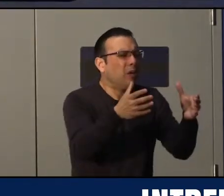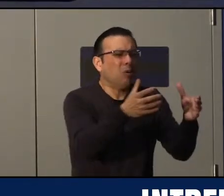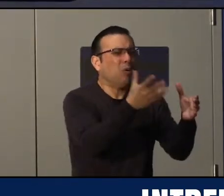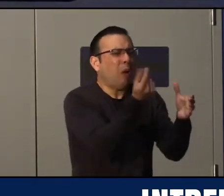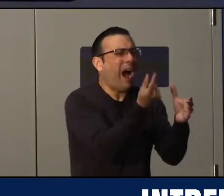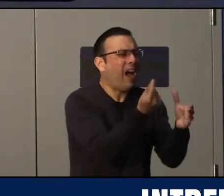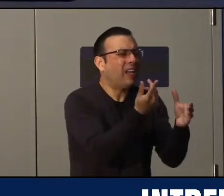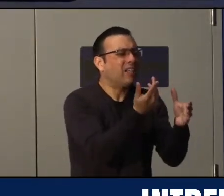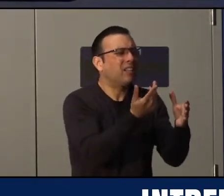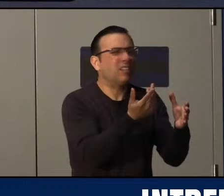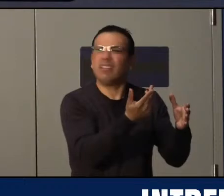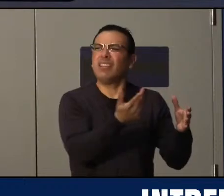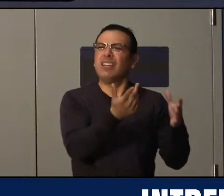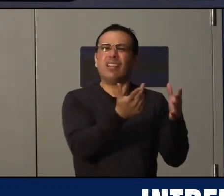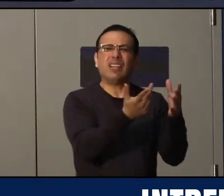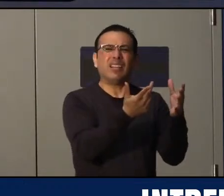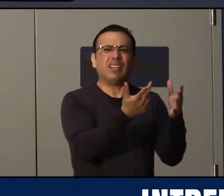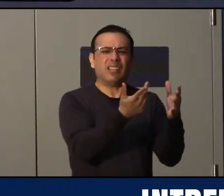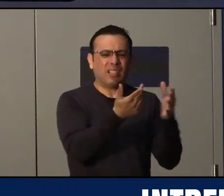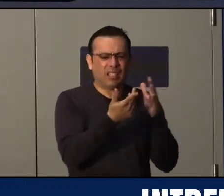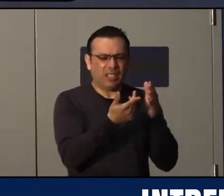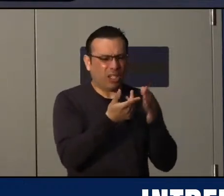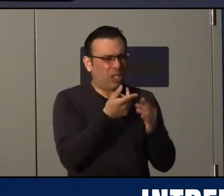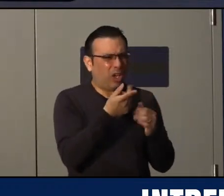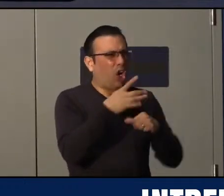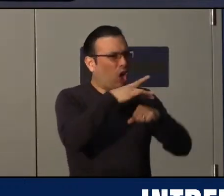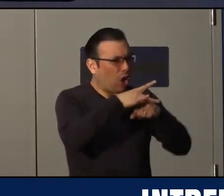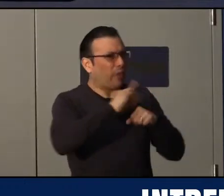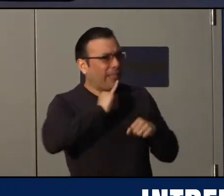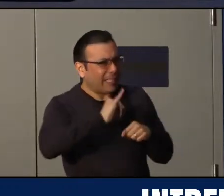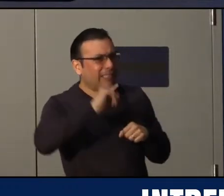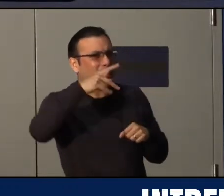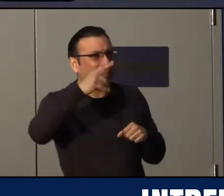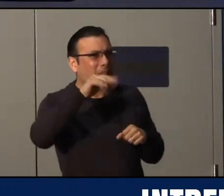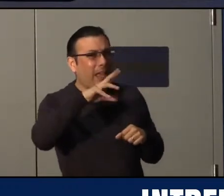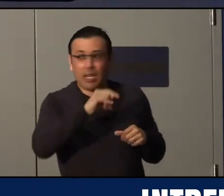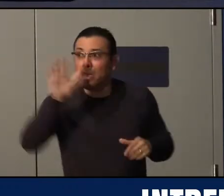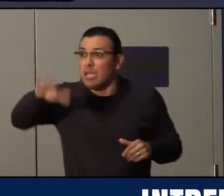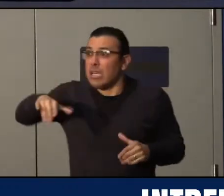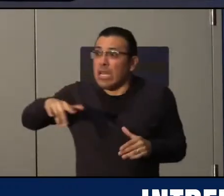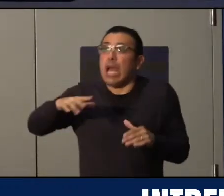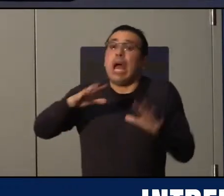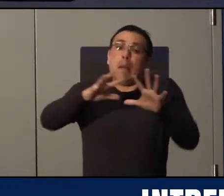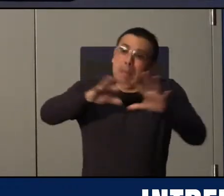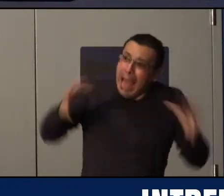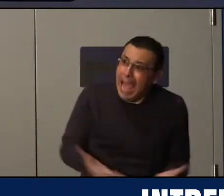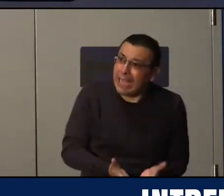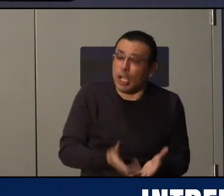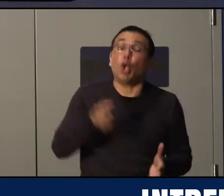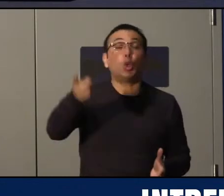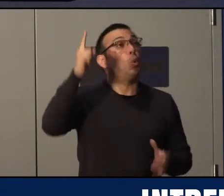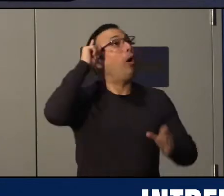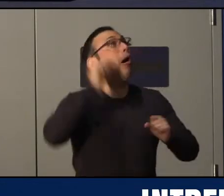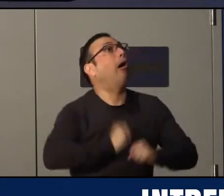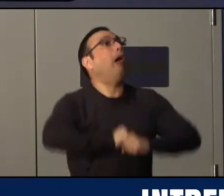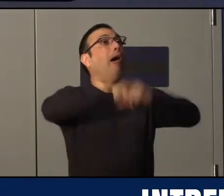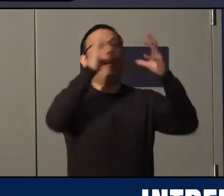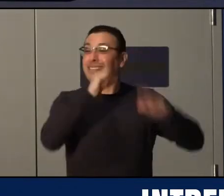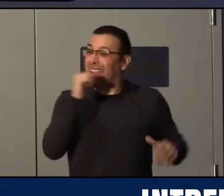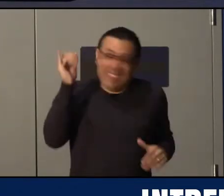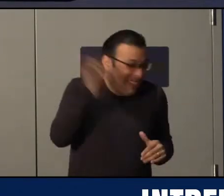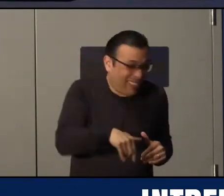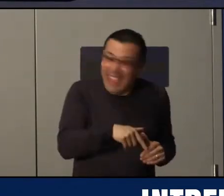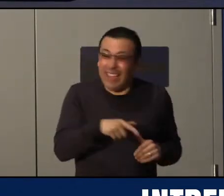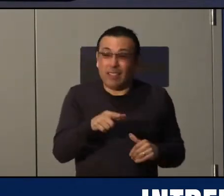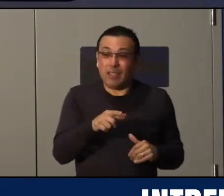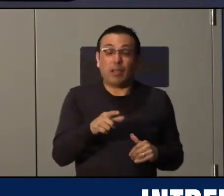like, what was going on inside of that spacewalk, inside of your space here? And I go, it's a planet, man. It's not what we think it is. And I went on to tell him, we